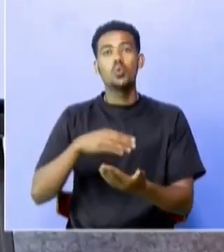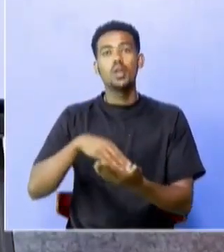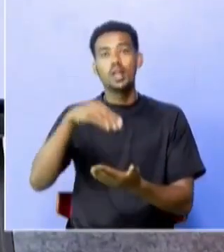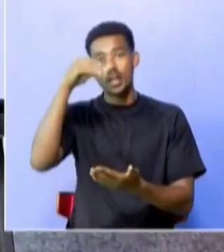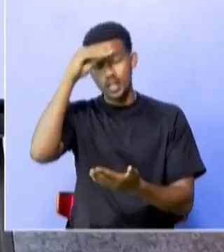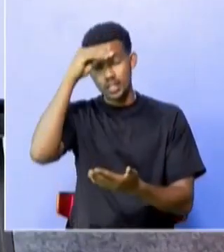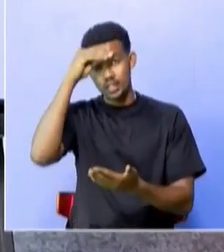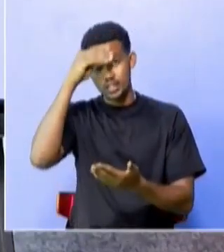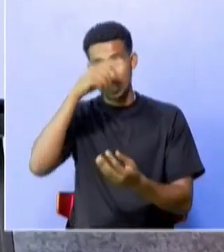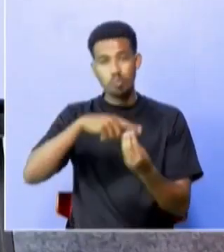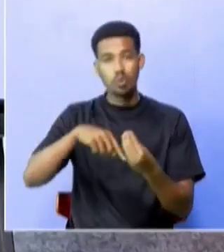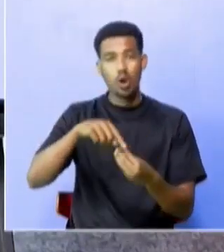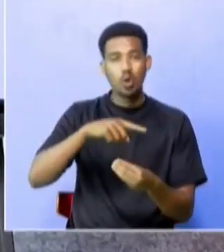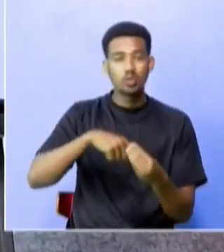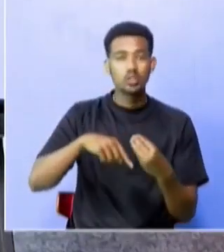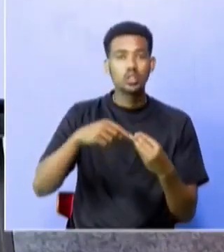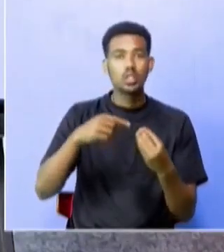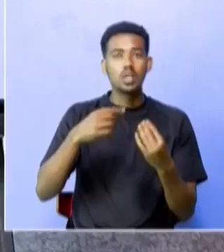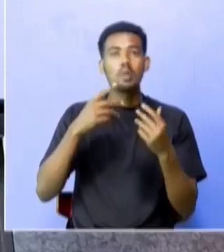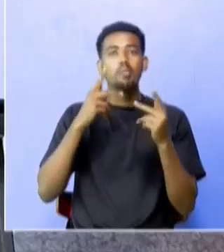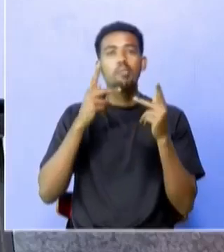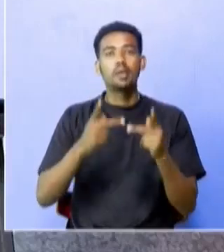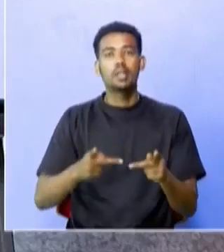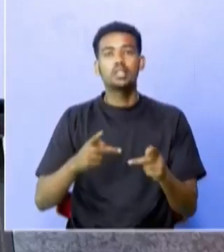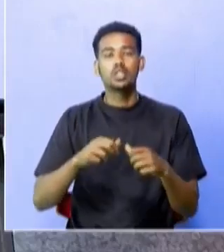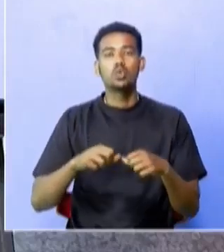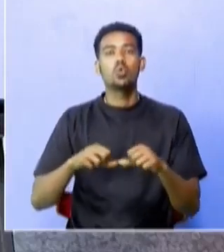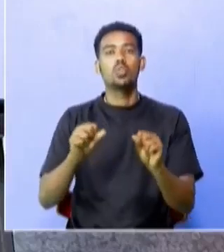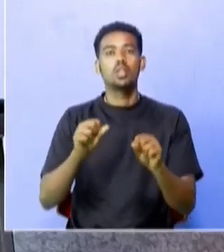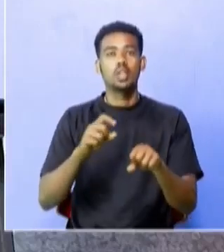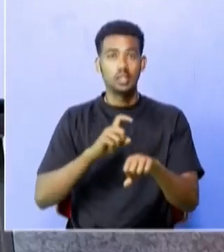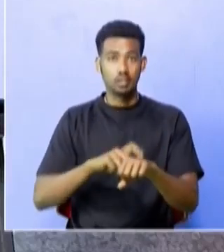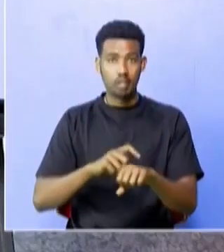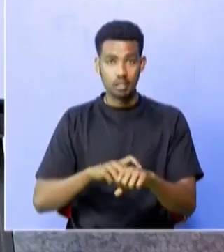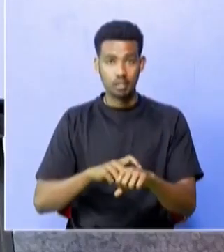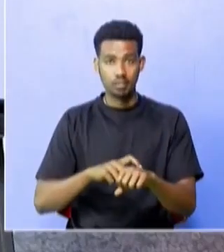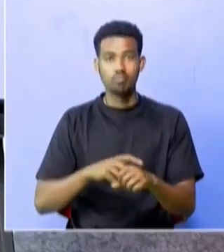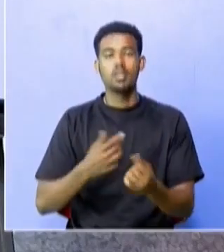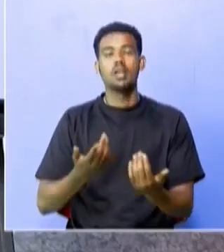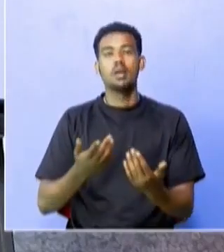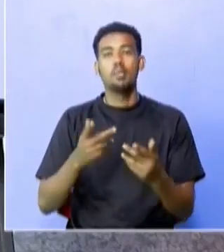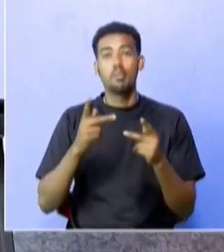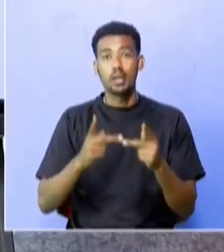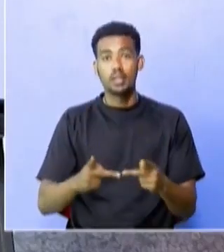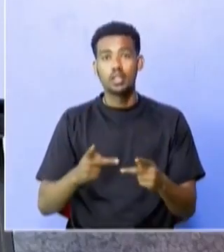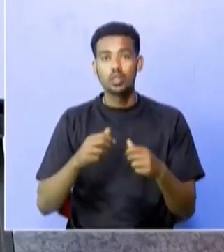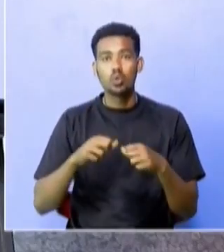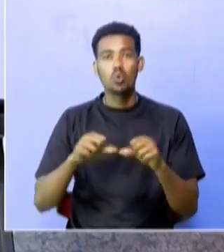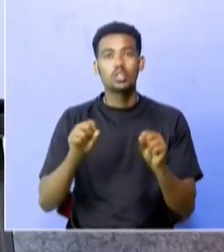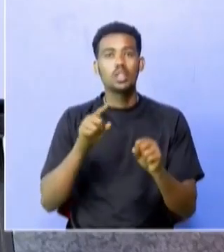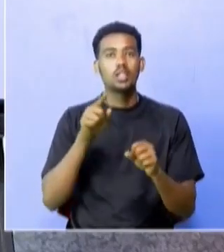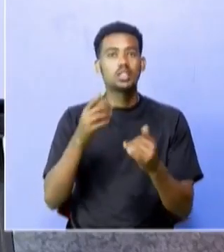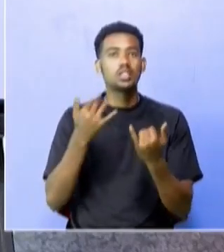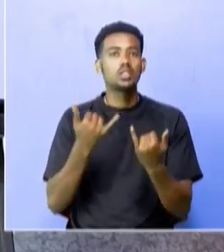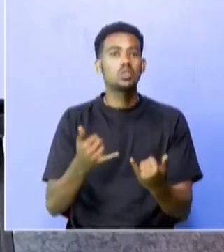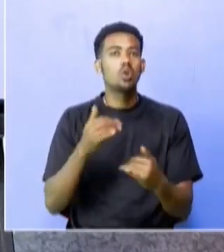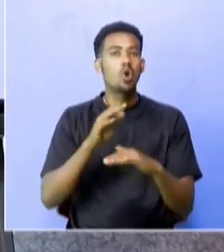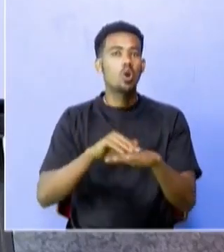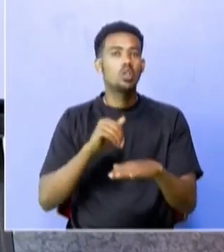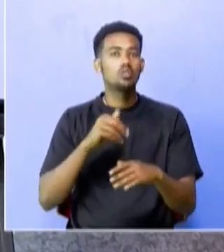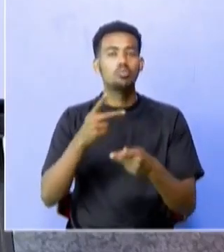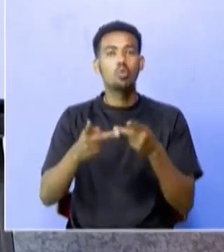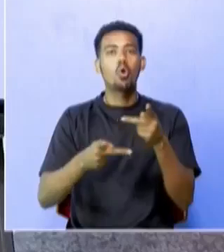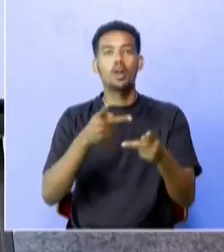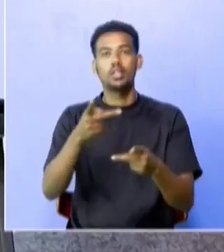about present continuous tense. Present continuous tense is a tense. It's also called